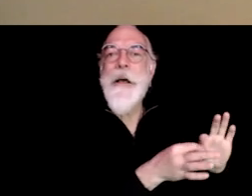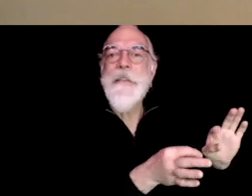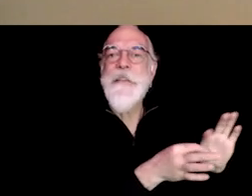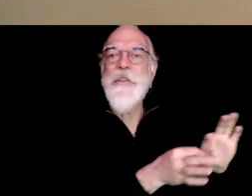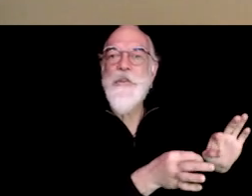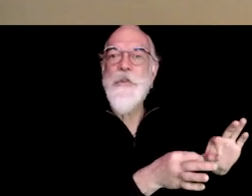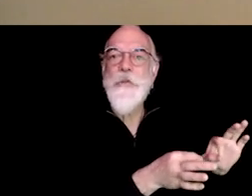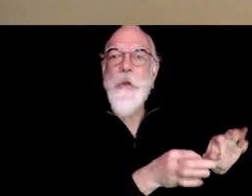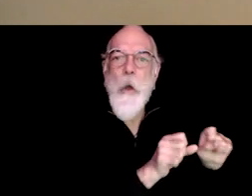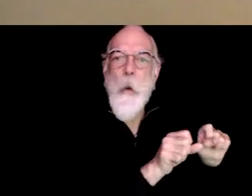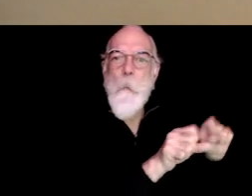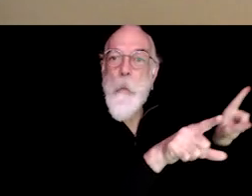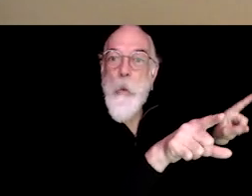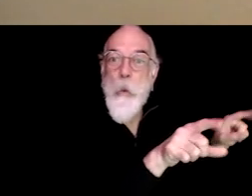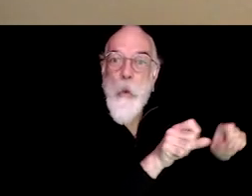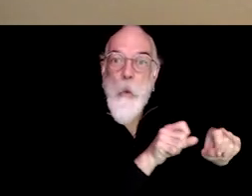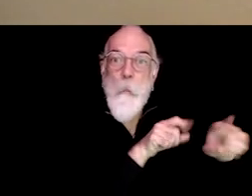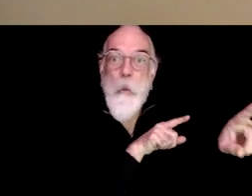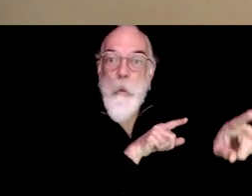and